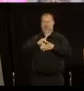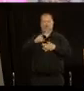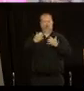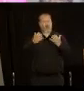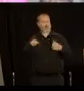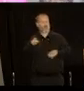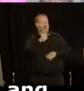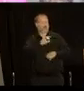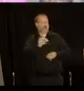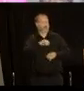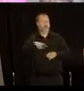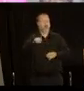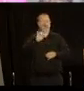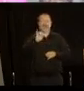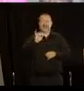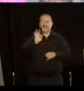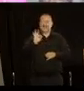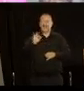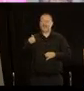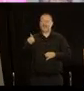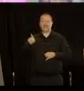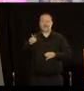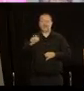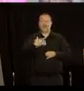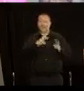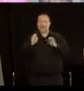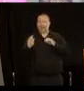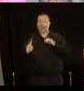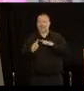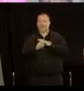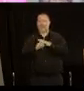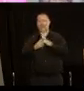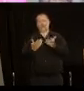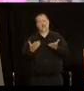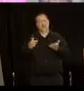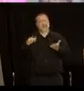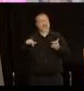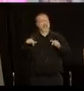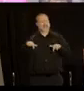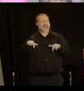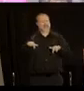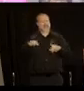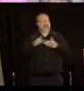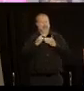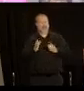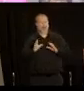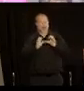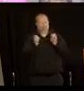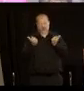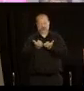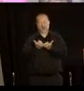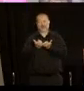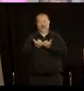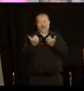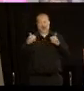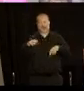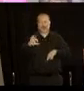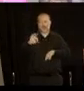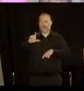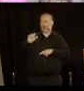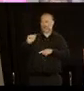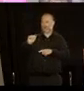audience. If there, whatever issues come up, the leaders of agencies here in